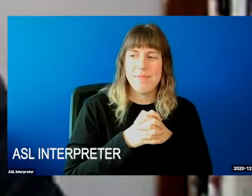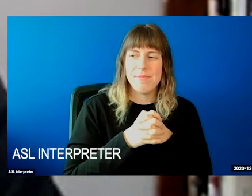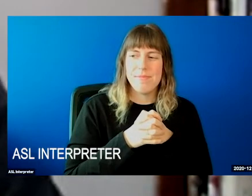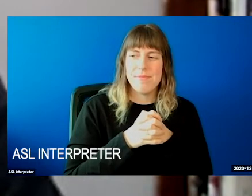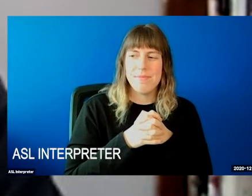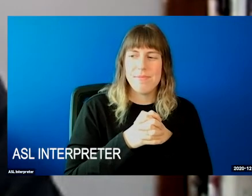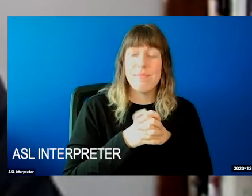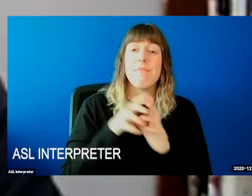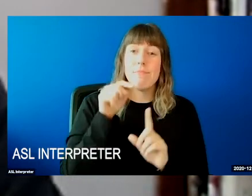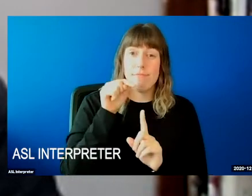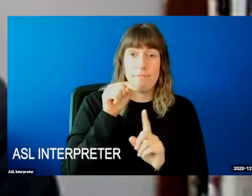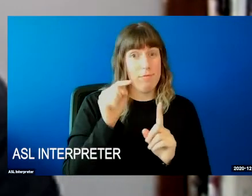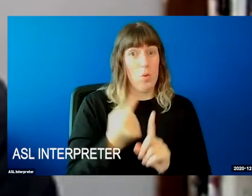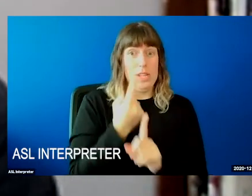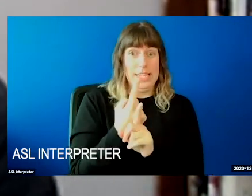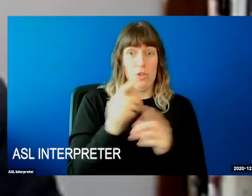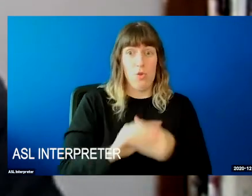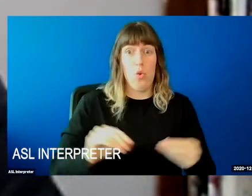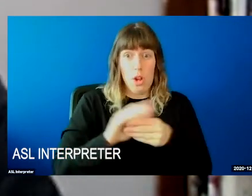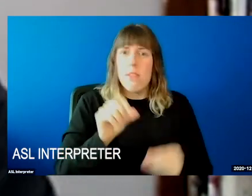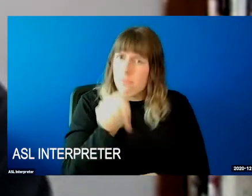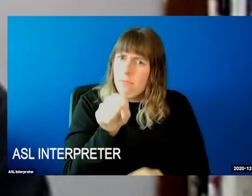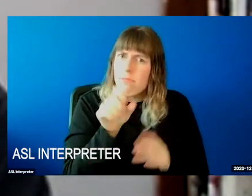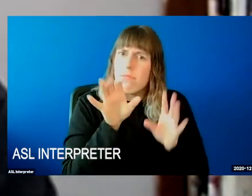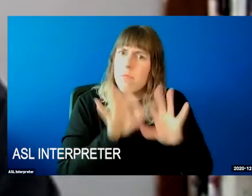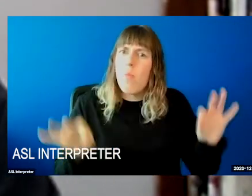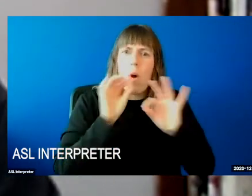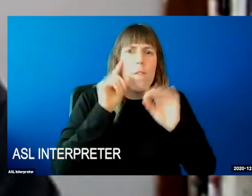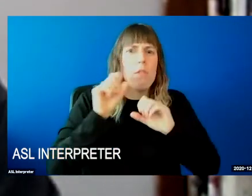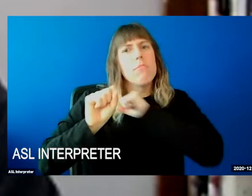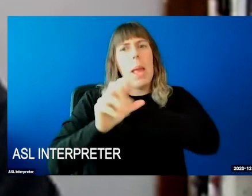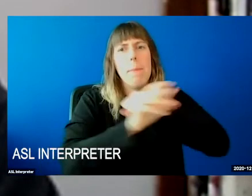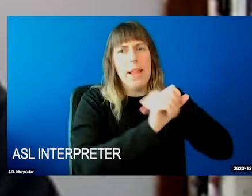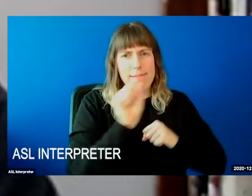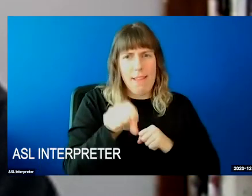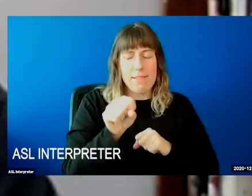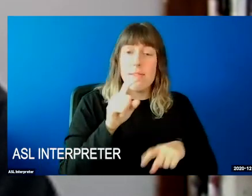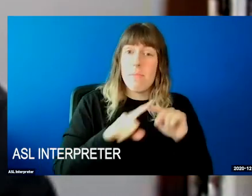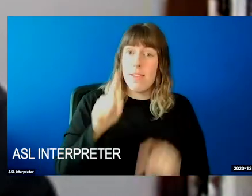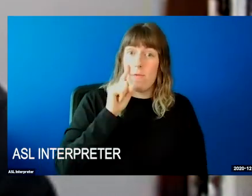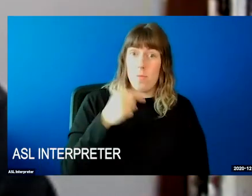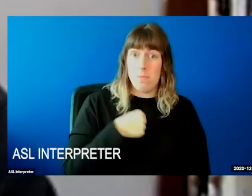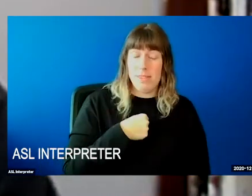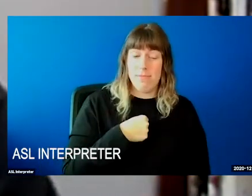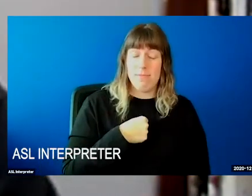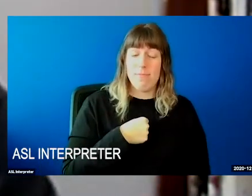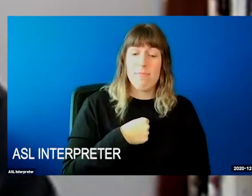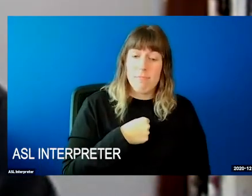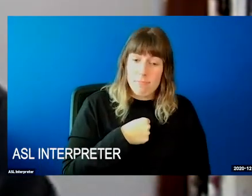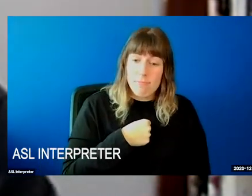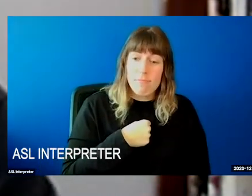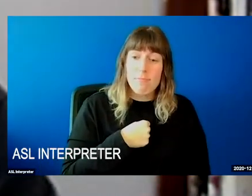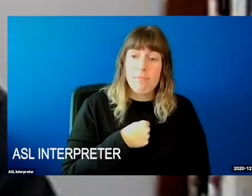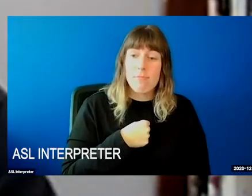there may be a value to a single story in terms of a communication campaign, but for me, the first stretch is that there's